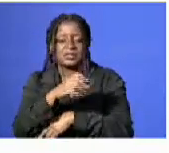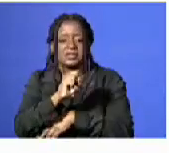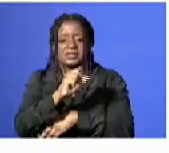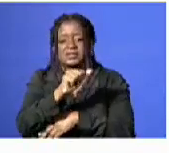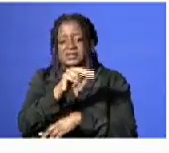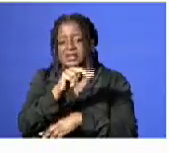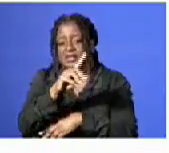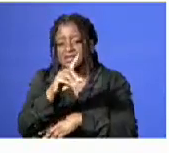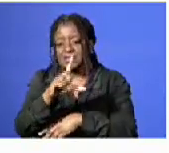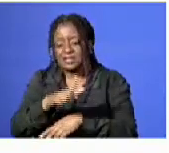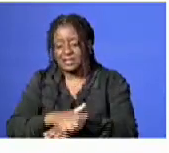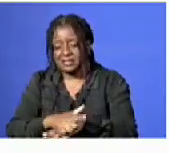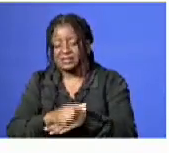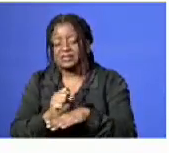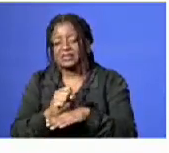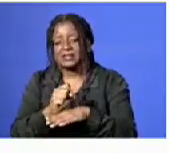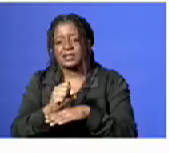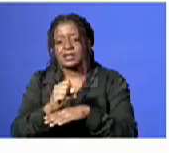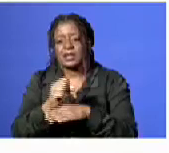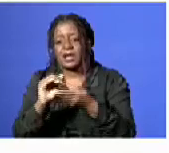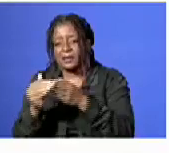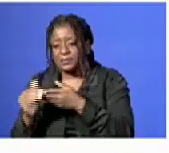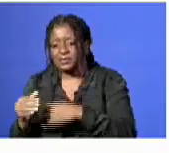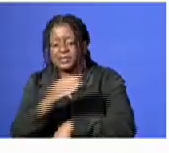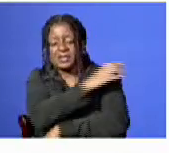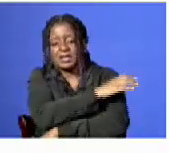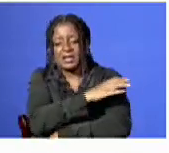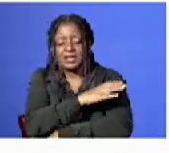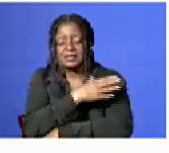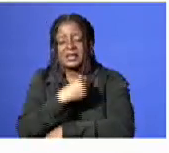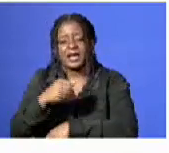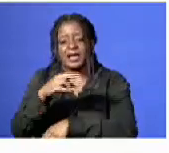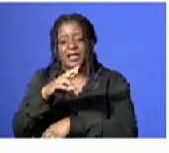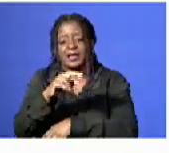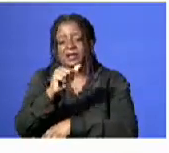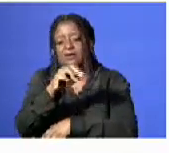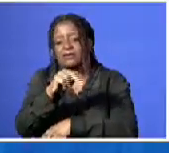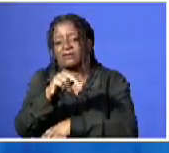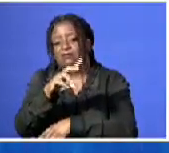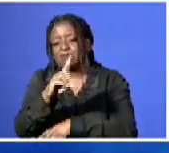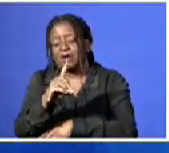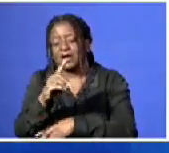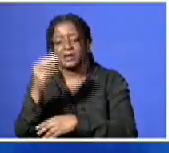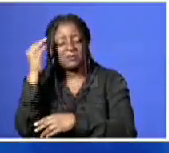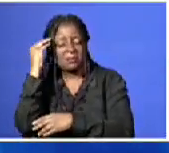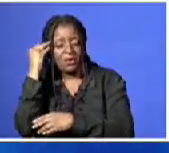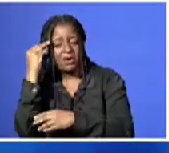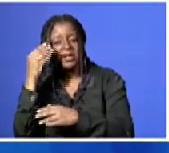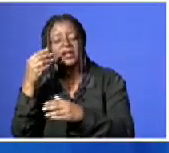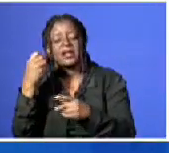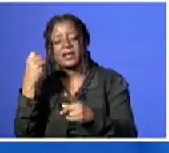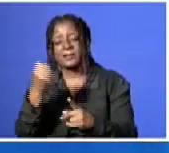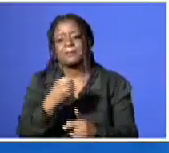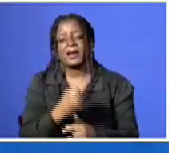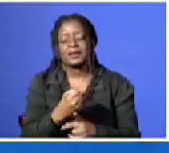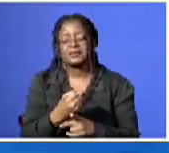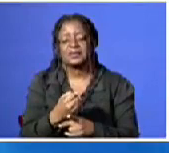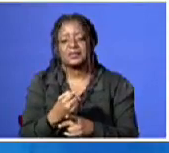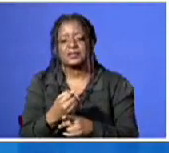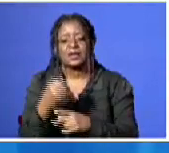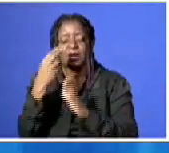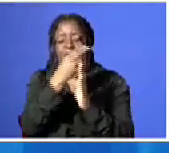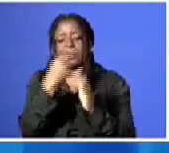community clinics throughout New Providence, and the Rand Memorial have been impacted. Meantime, hospital administrator